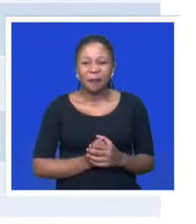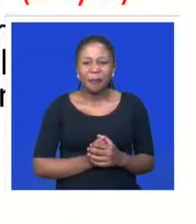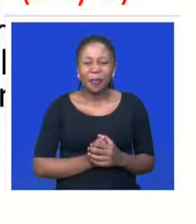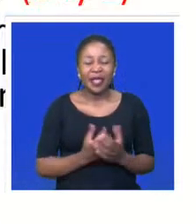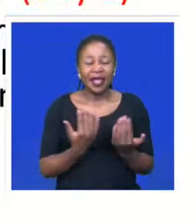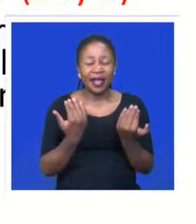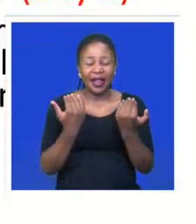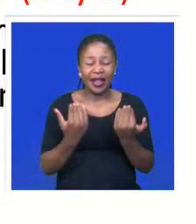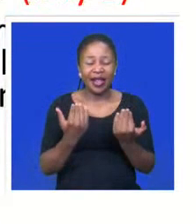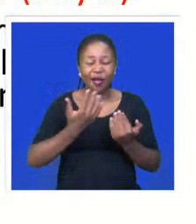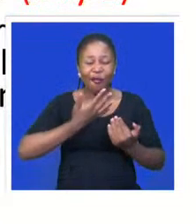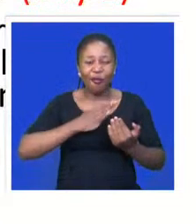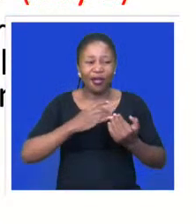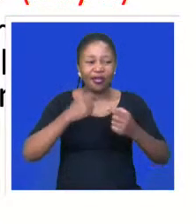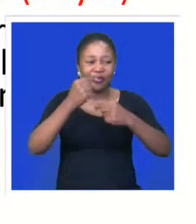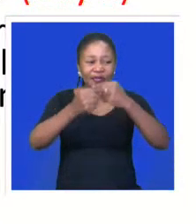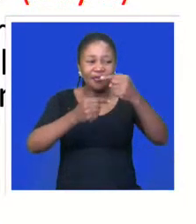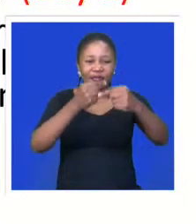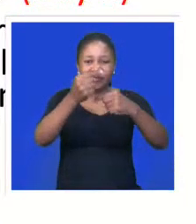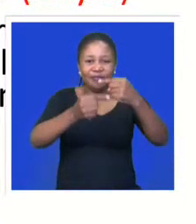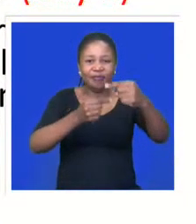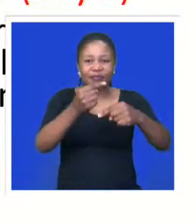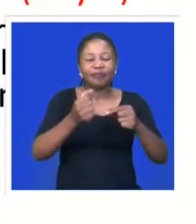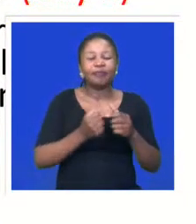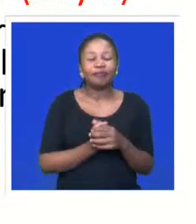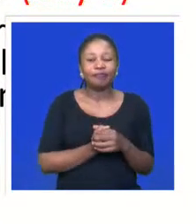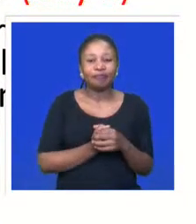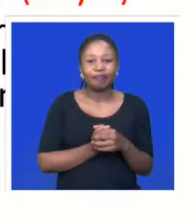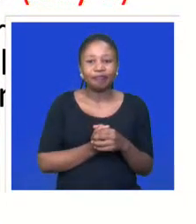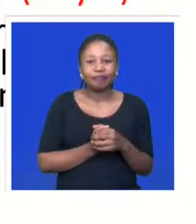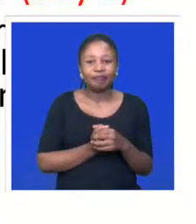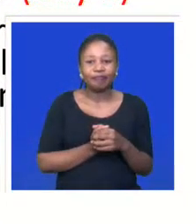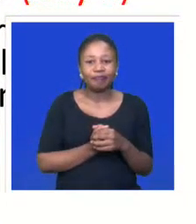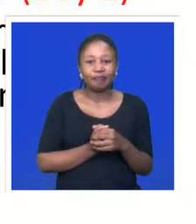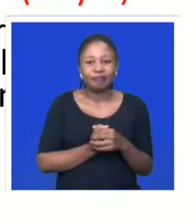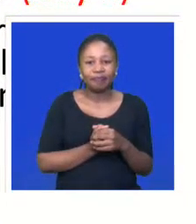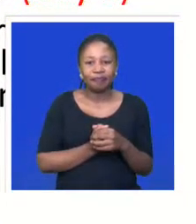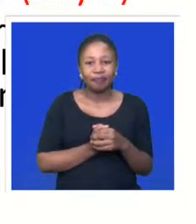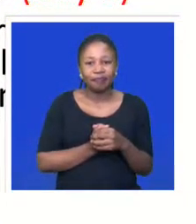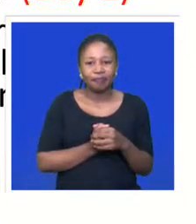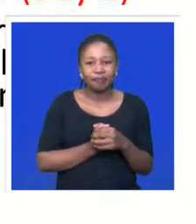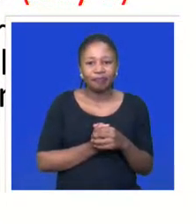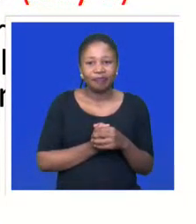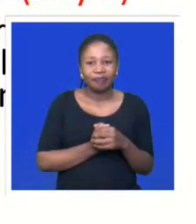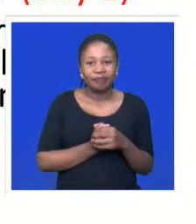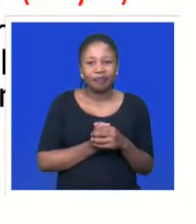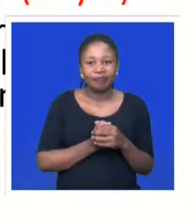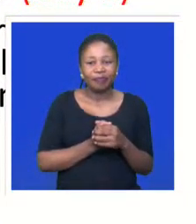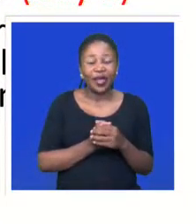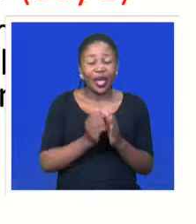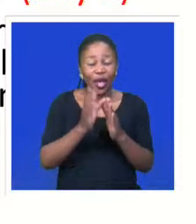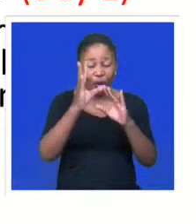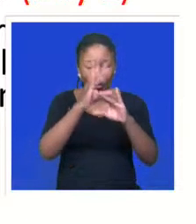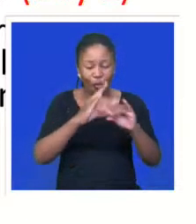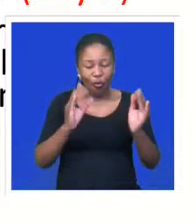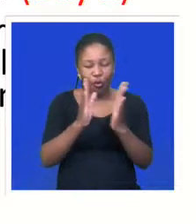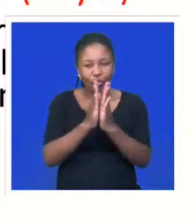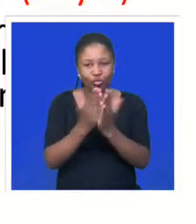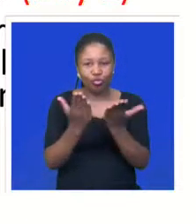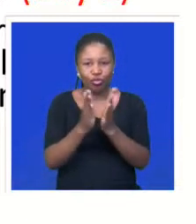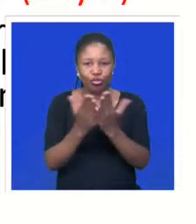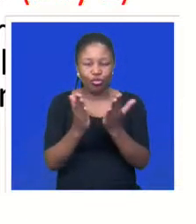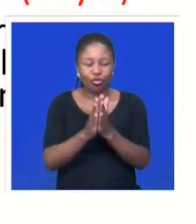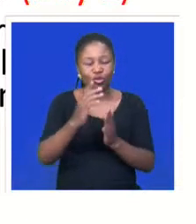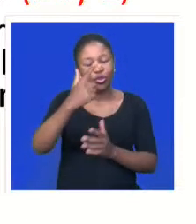on. Now that is the order of creation. Genesis 1 verse 3. And